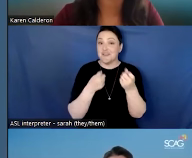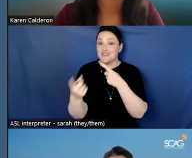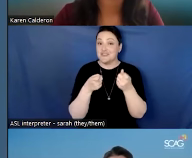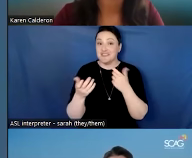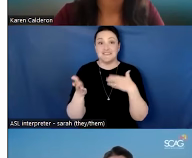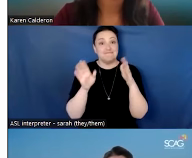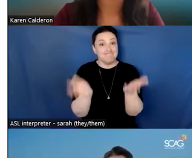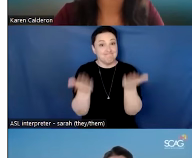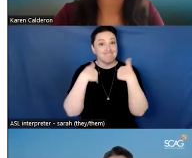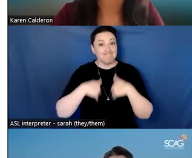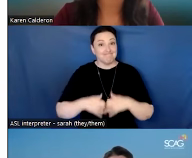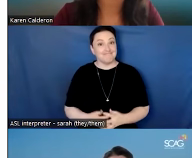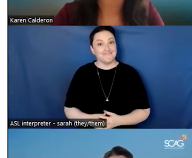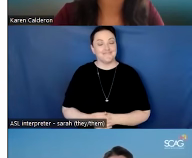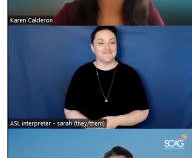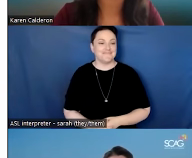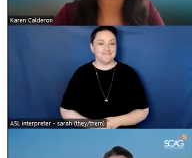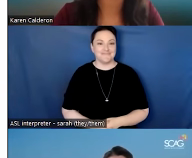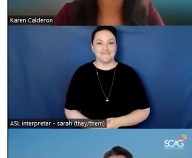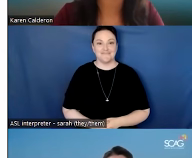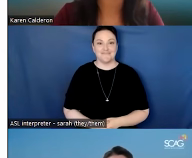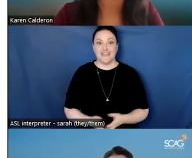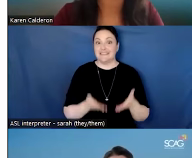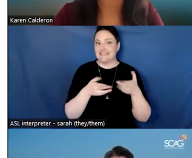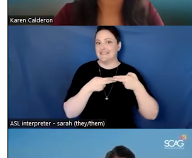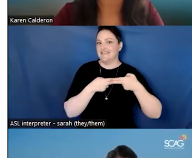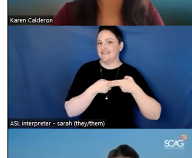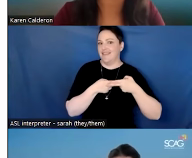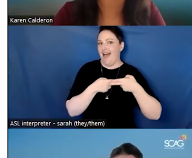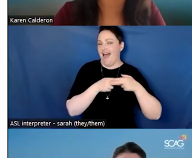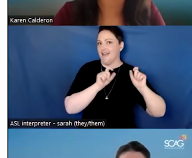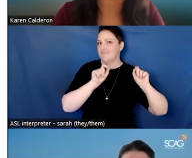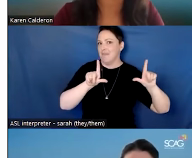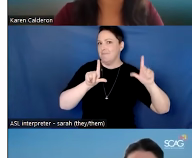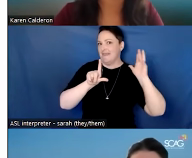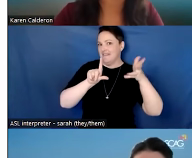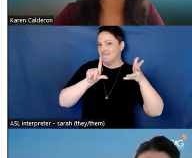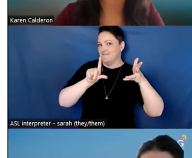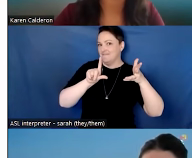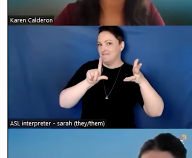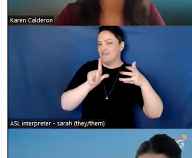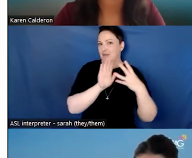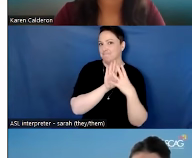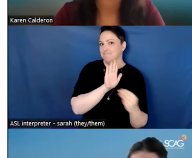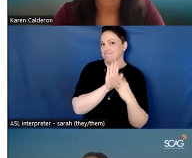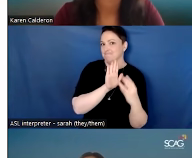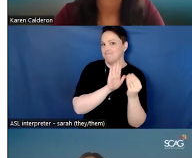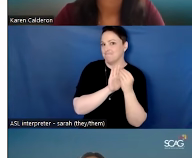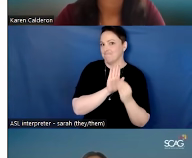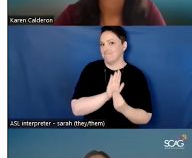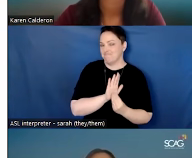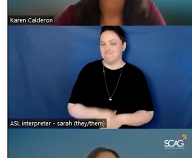time. And I'll just leave this slide up in case anybody wants to jot anything down.